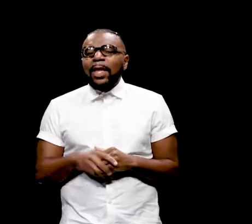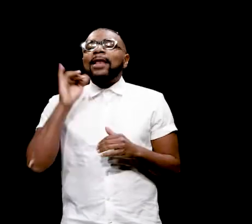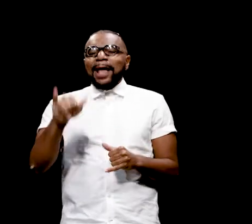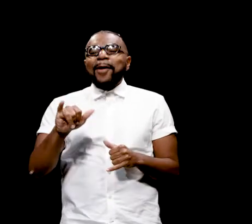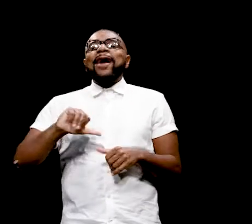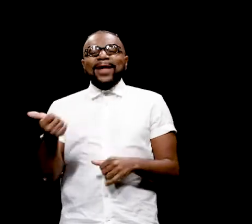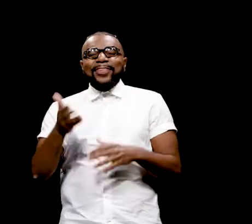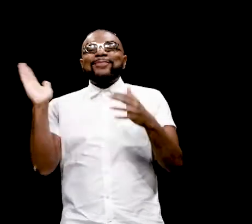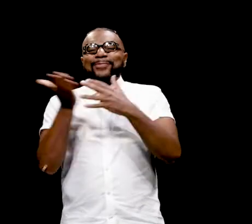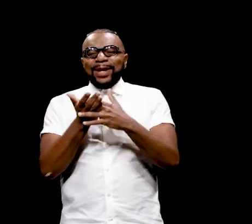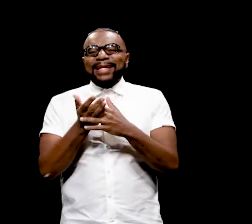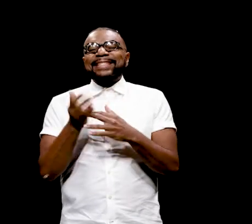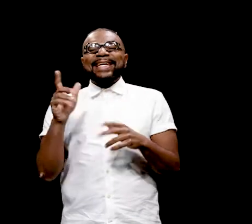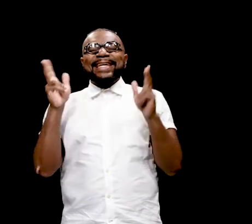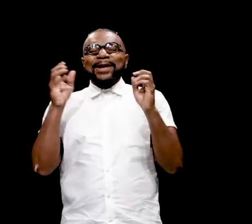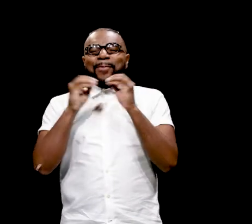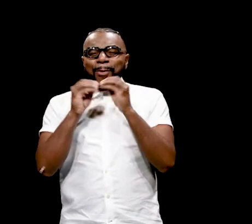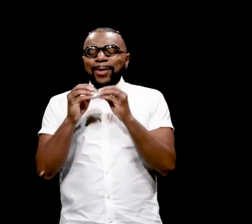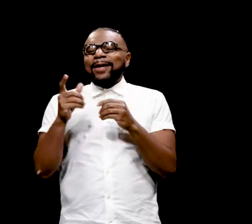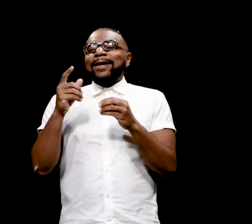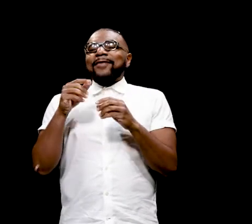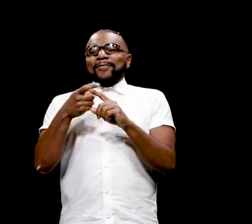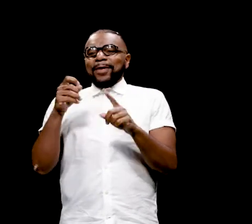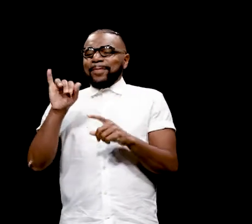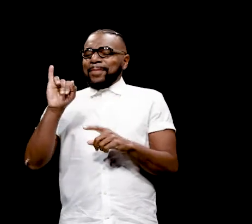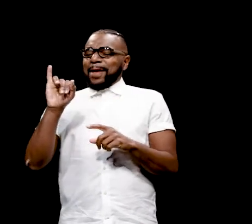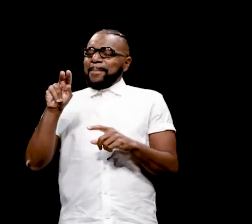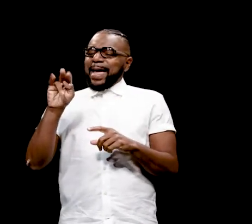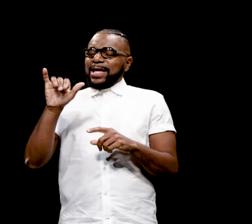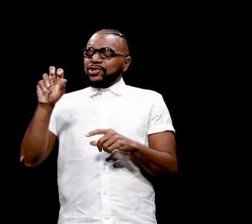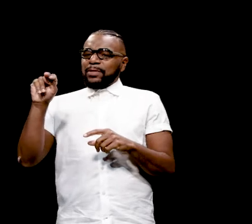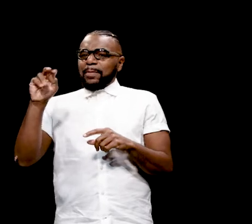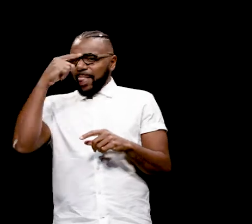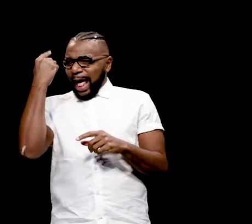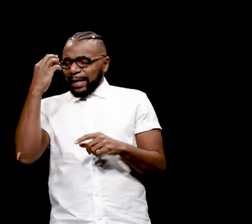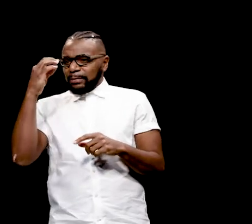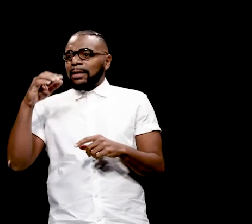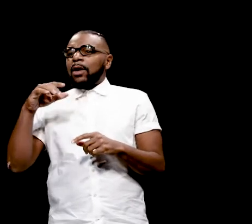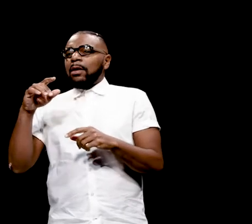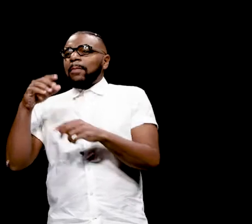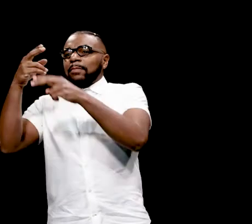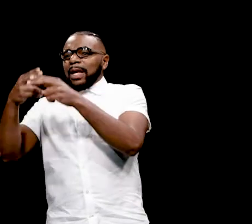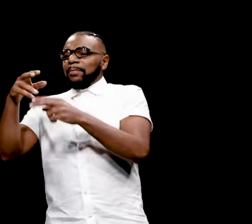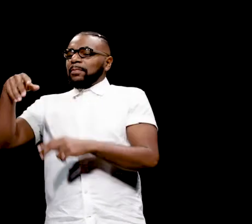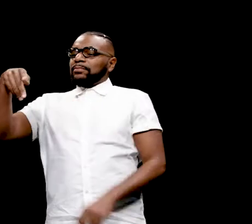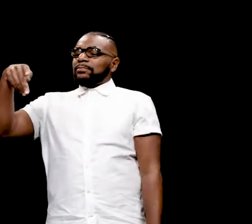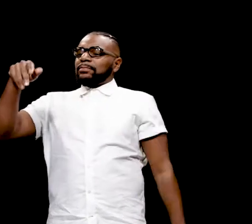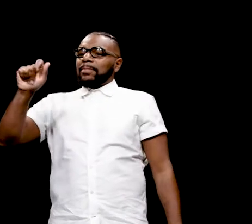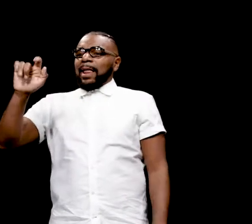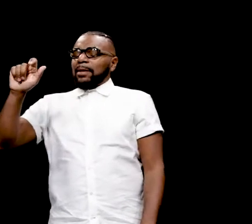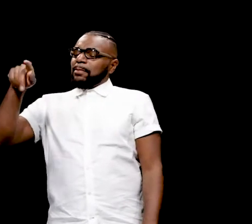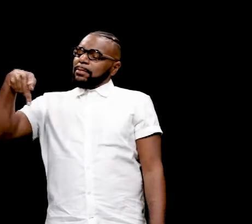about more opportunities from Imagine Black, formerly PAALF. Dear Black people, we are the movers